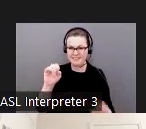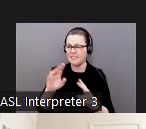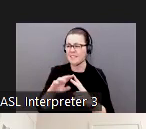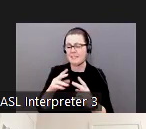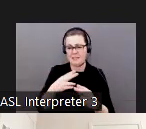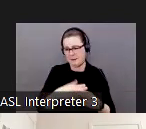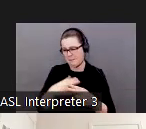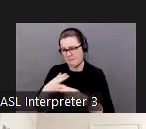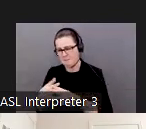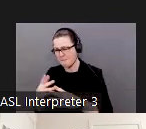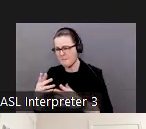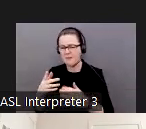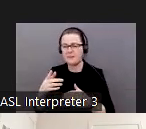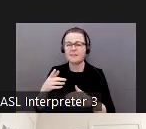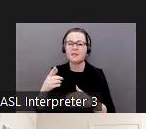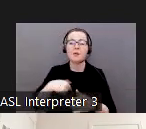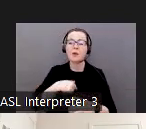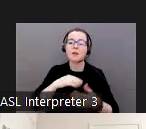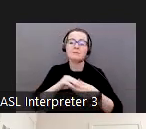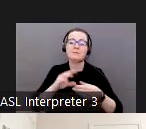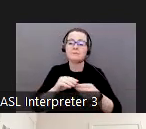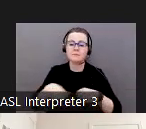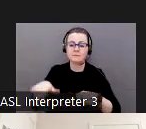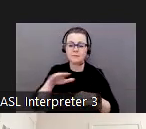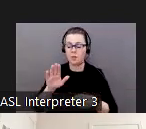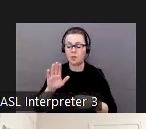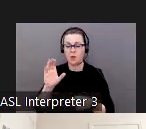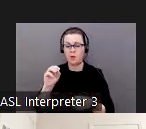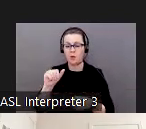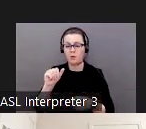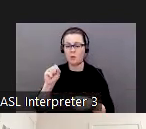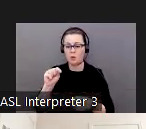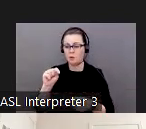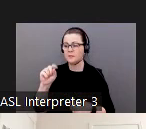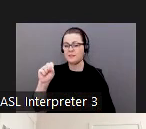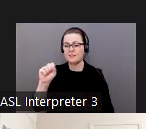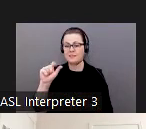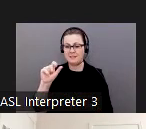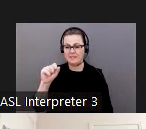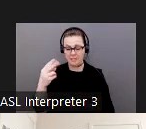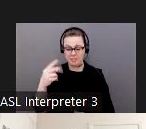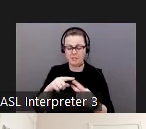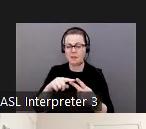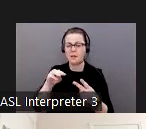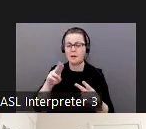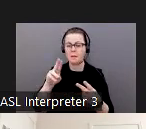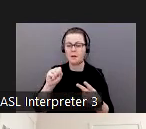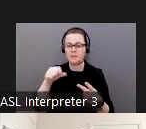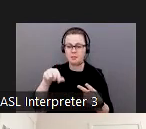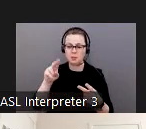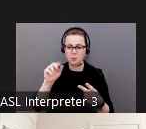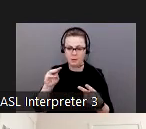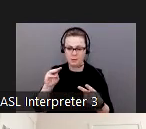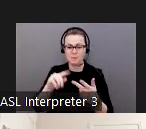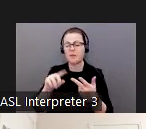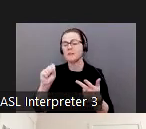little bit with. We were talking about the territories of the Coast Salish peoples, including the Musqueam, the Squamish, and the Tsleil-Waututh nations.